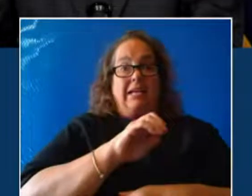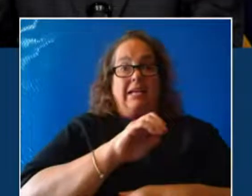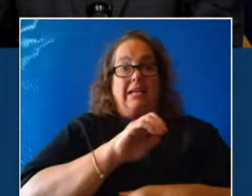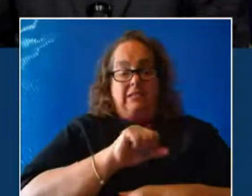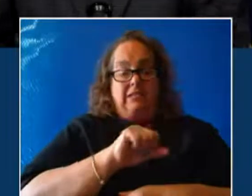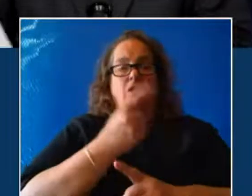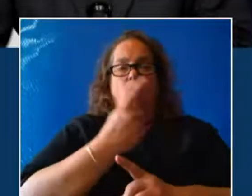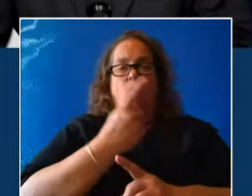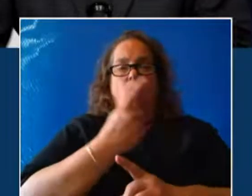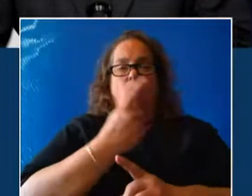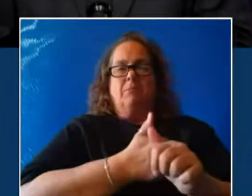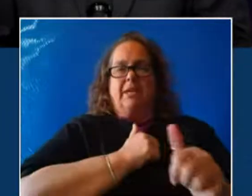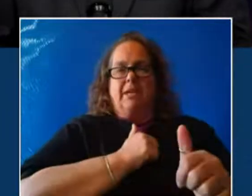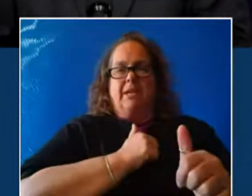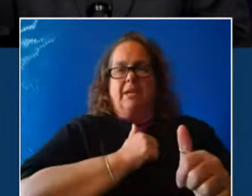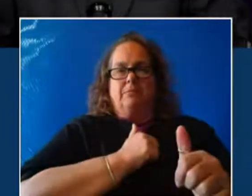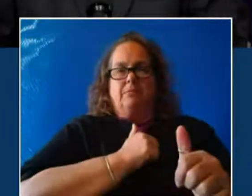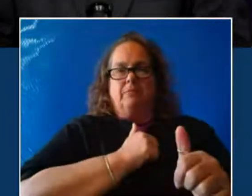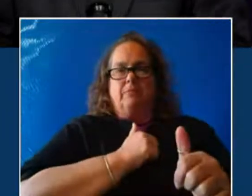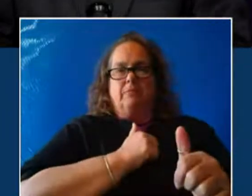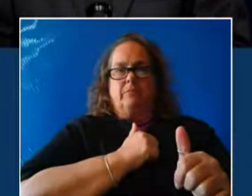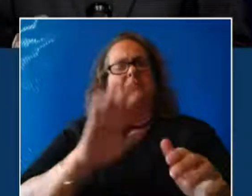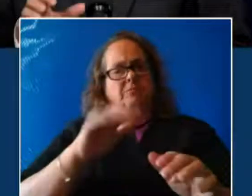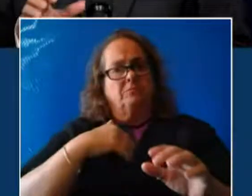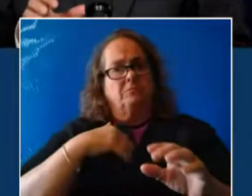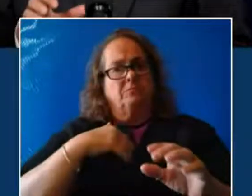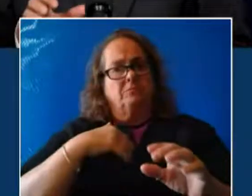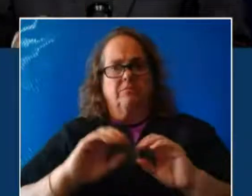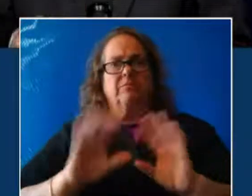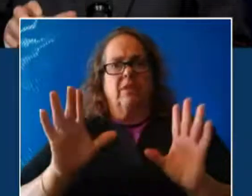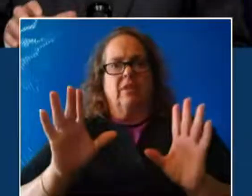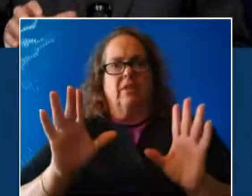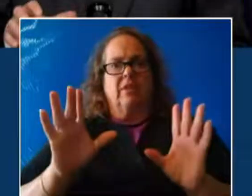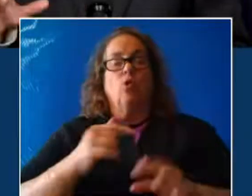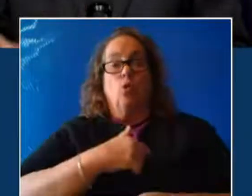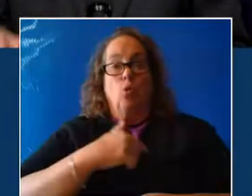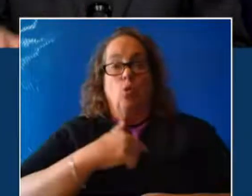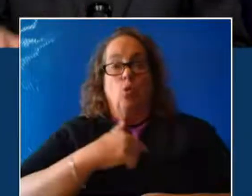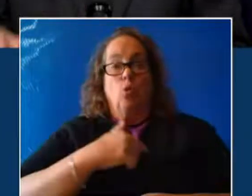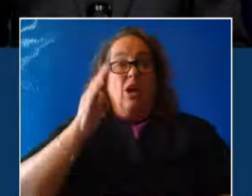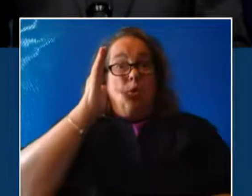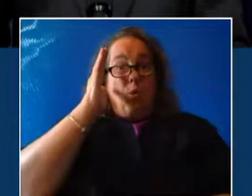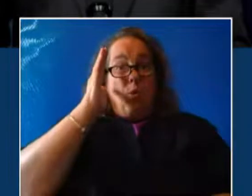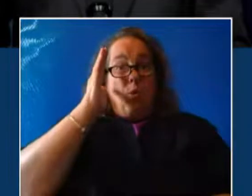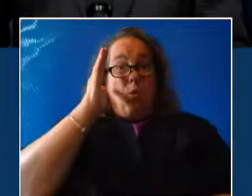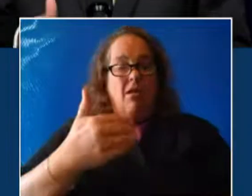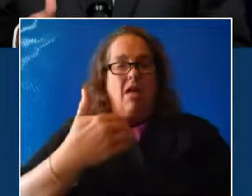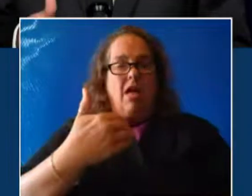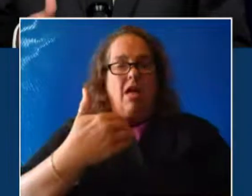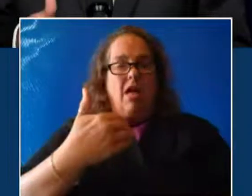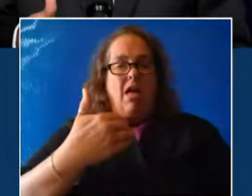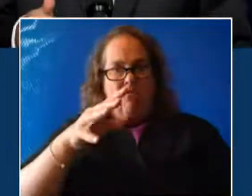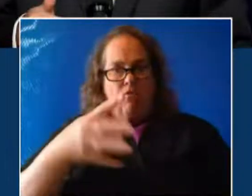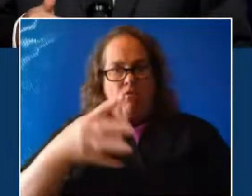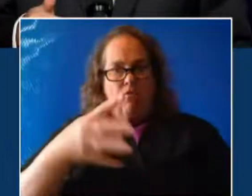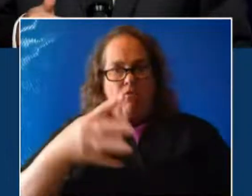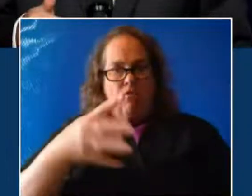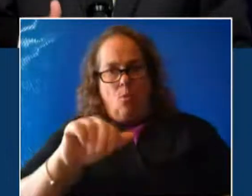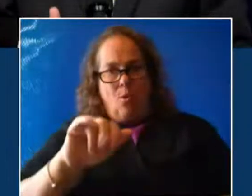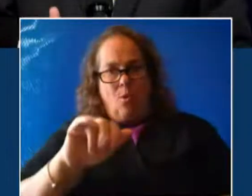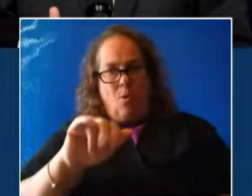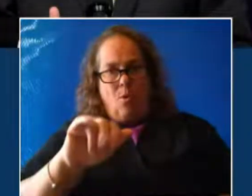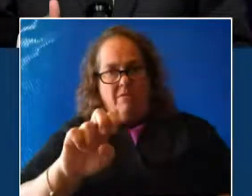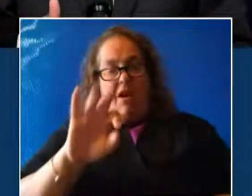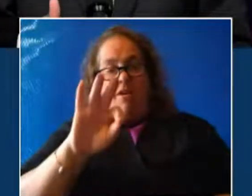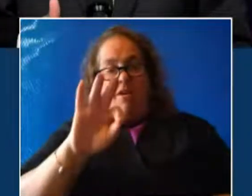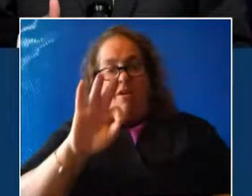be clear. We will have a fourth wave of this virus unless we get